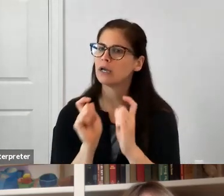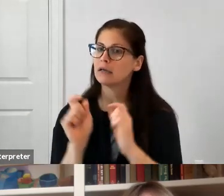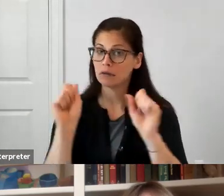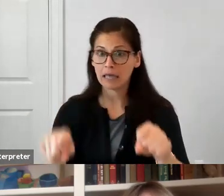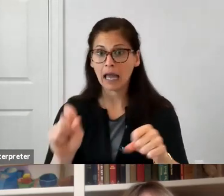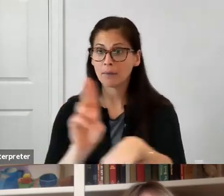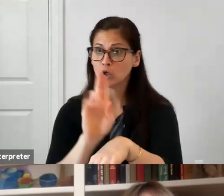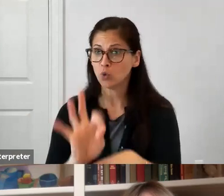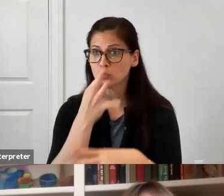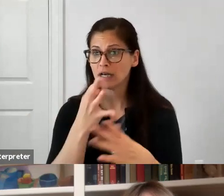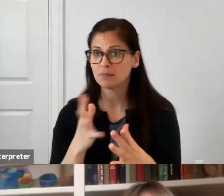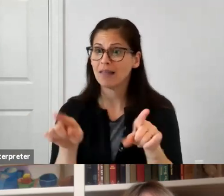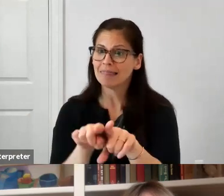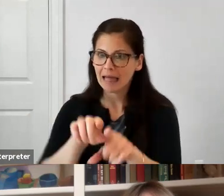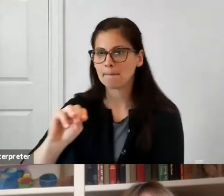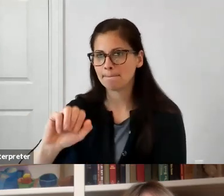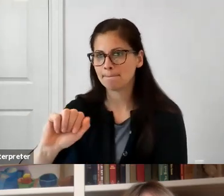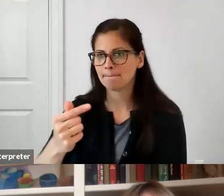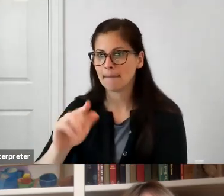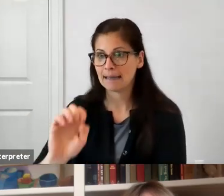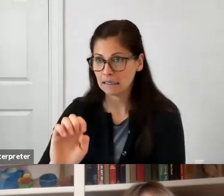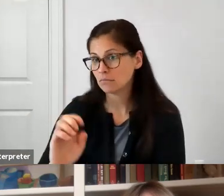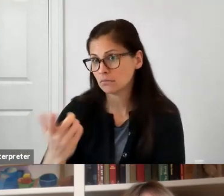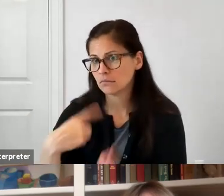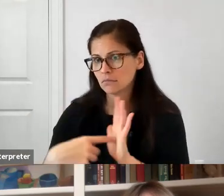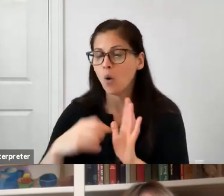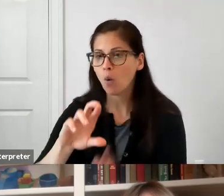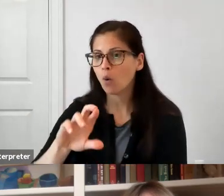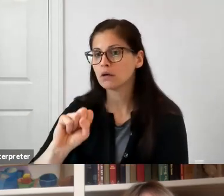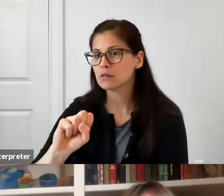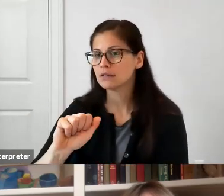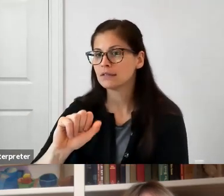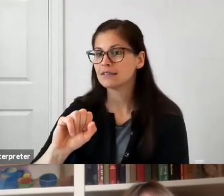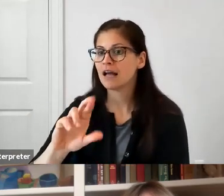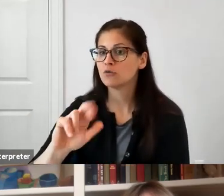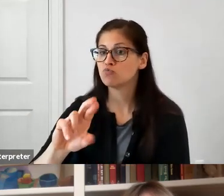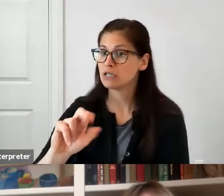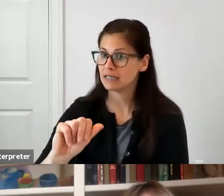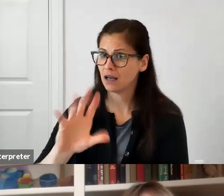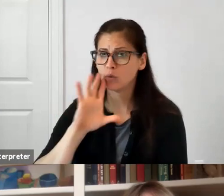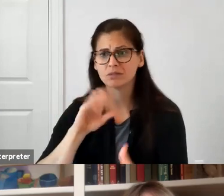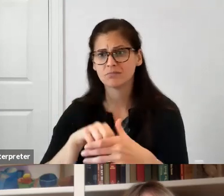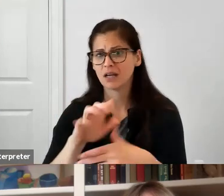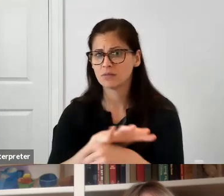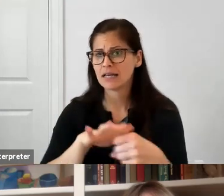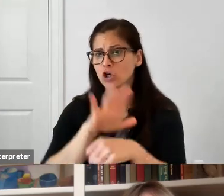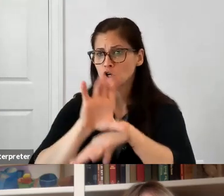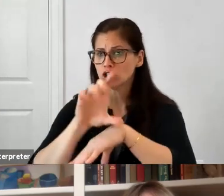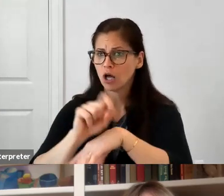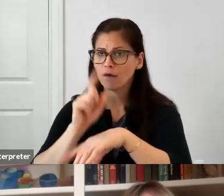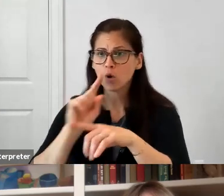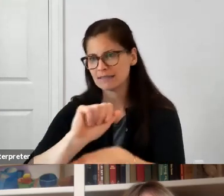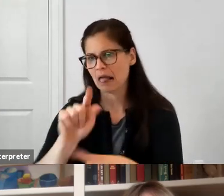user experts like Maggie or like Sabrina, who's been in our spaces as well. Sabrina's our consultant for ASL.